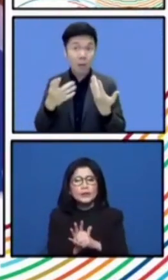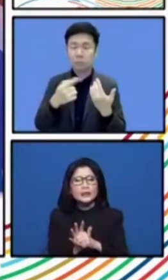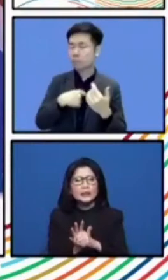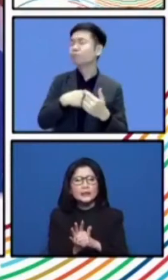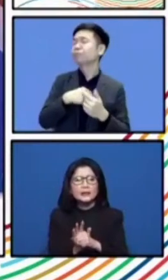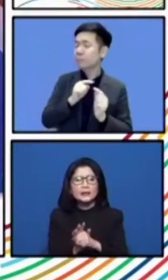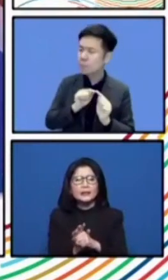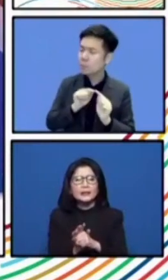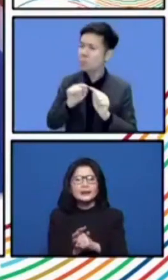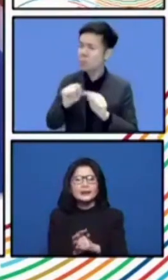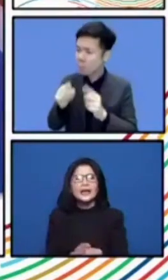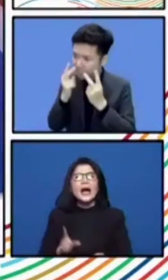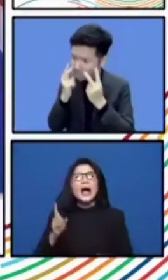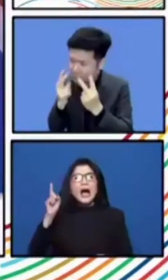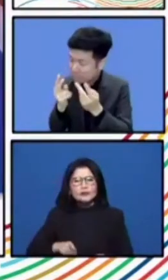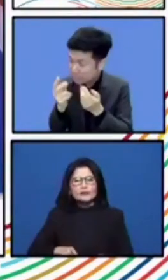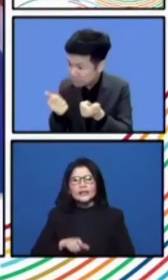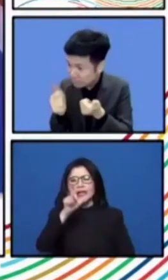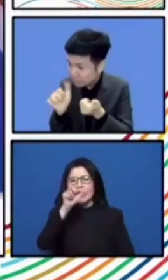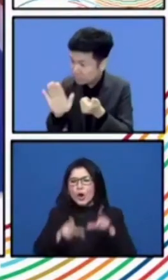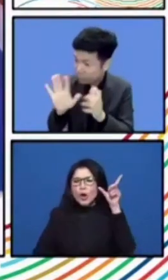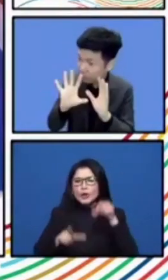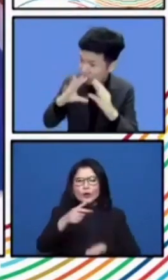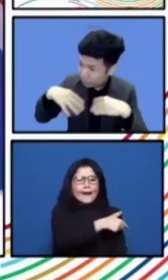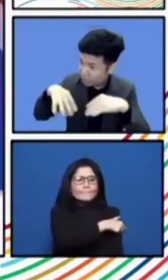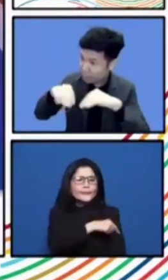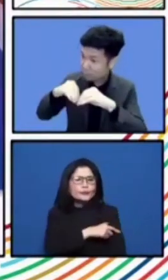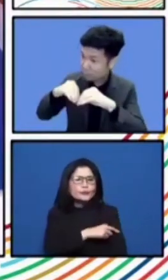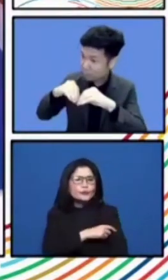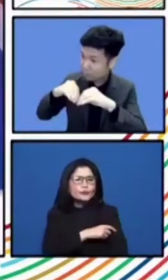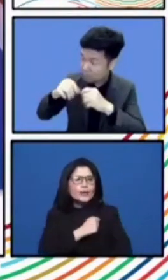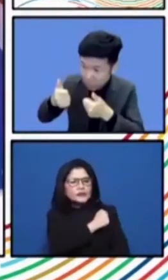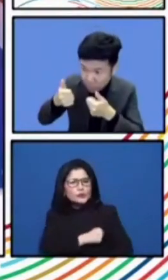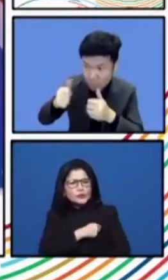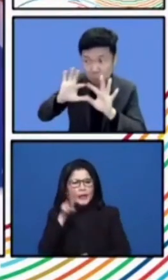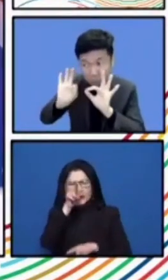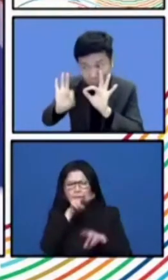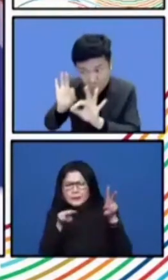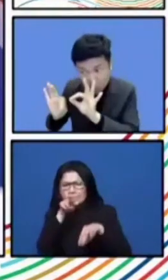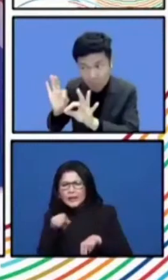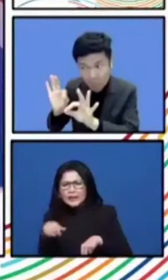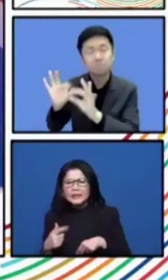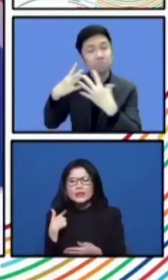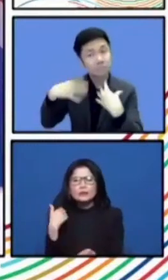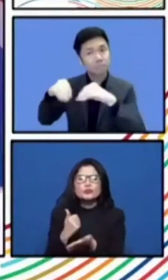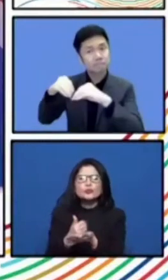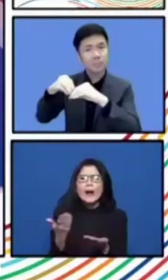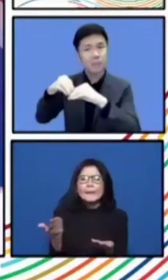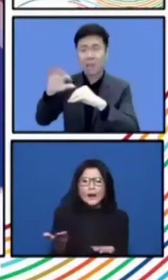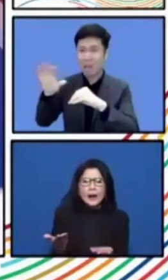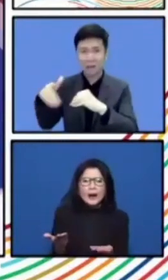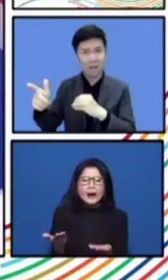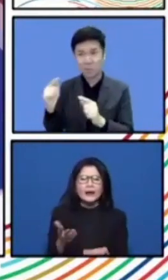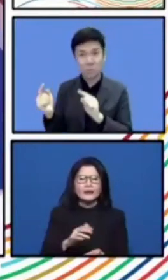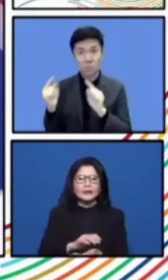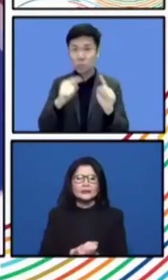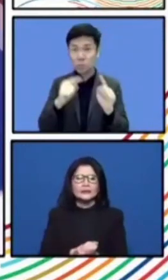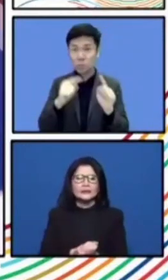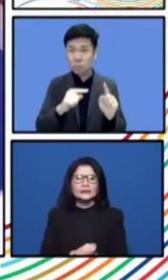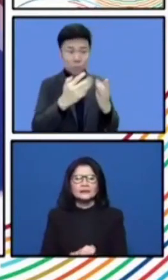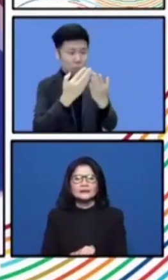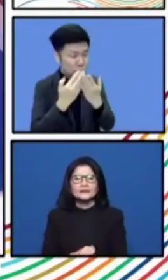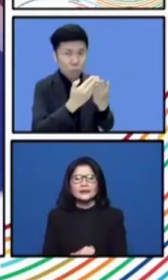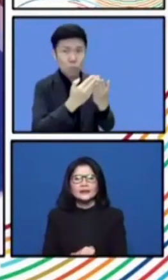their needs and the families needs and destruction to educational and therapeutic services